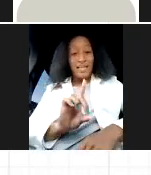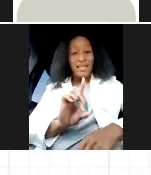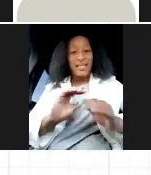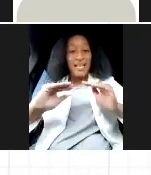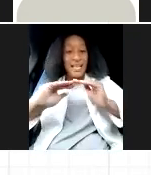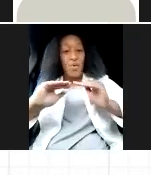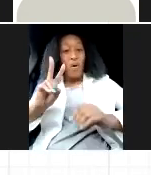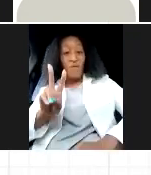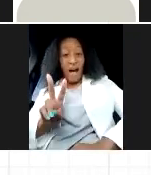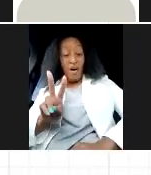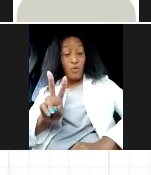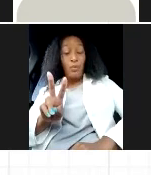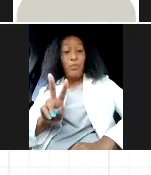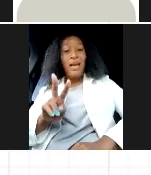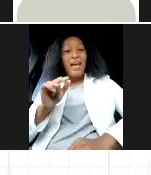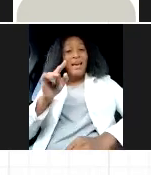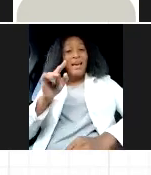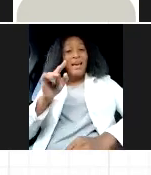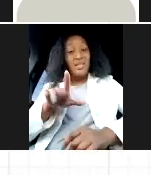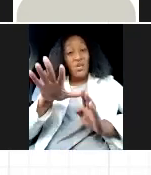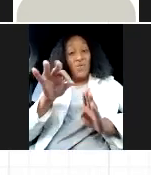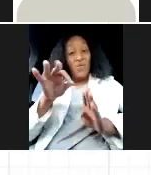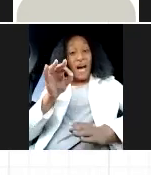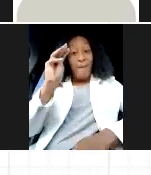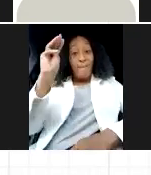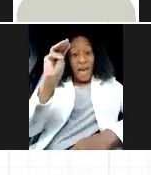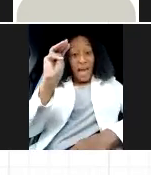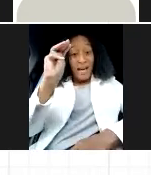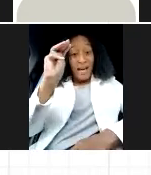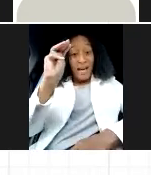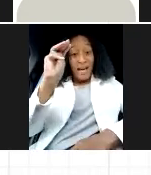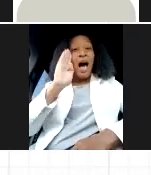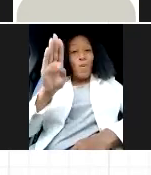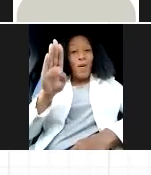solving an equation. I just have to worry about, do I multiply or divide to find